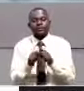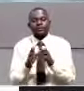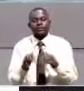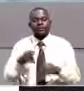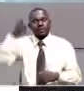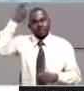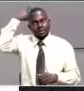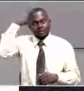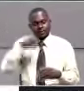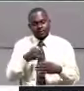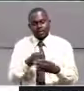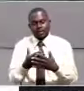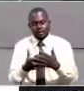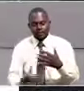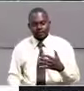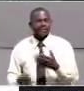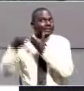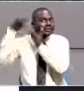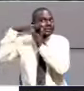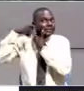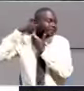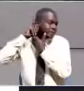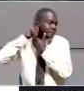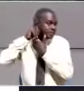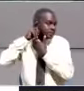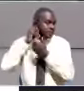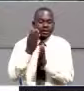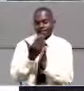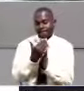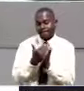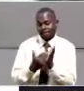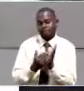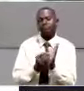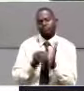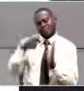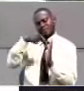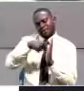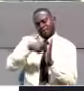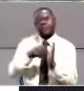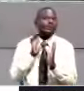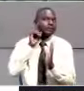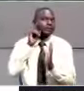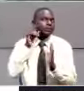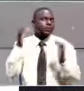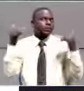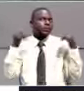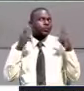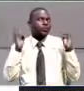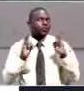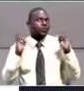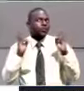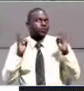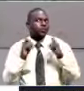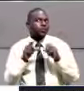the brains, among others. The implanted cochlear device replaces the part of the damaged inner ear. It receives sound signals and sends them to